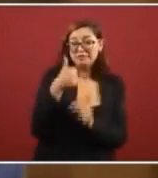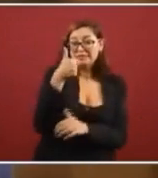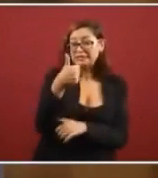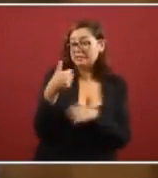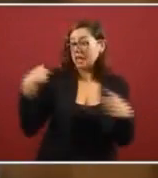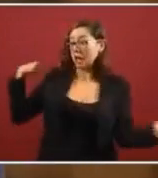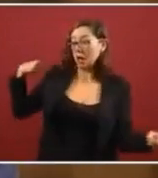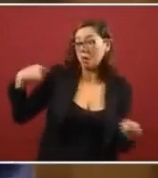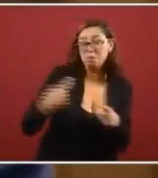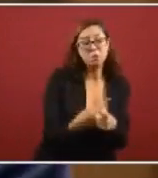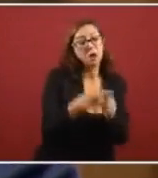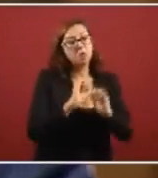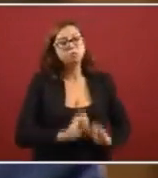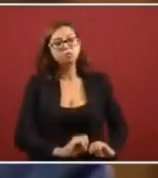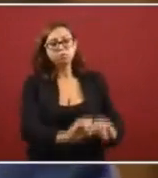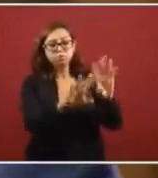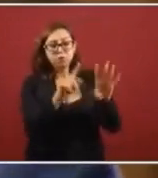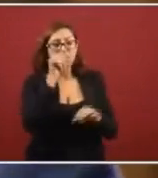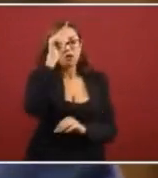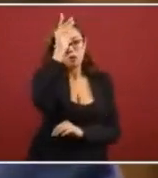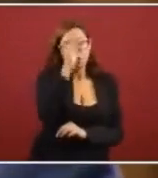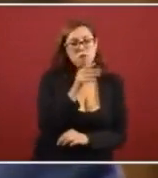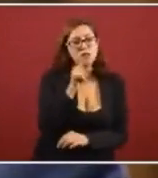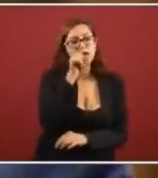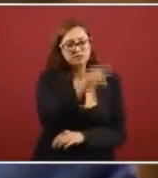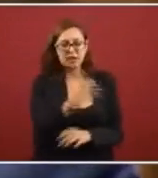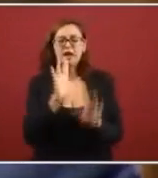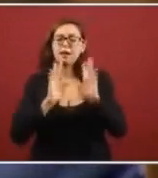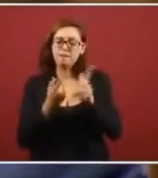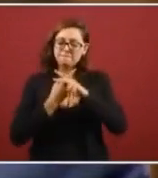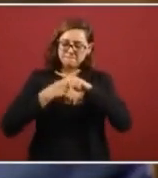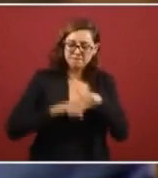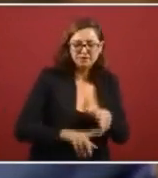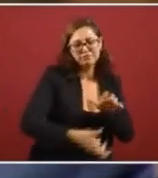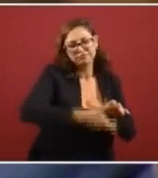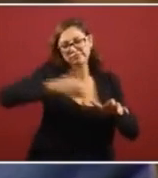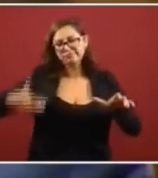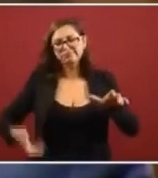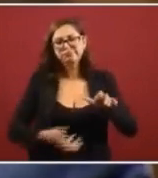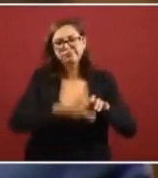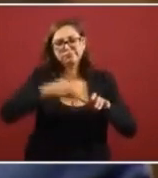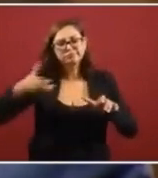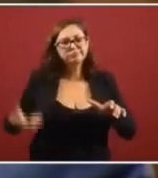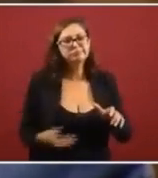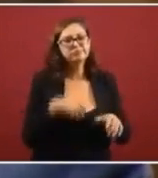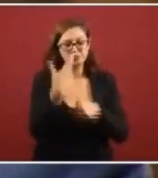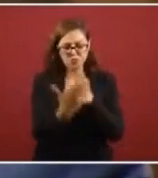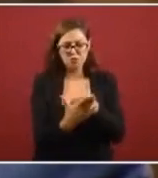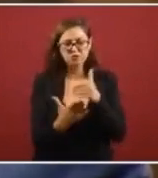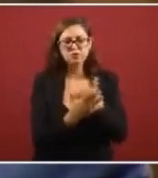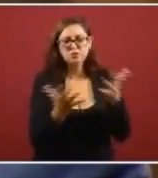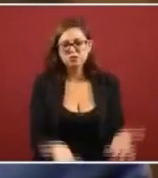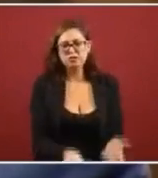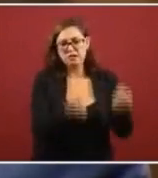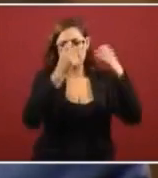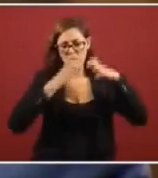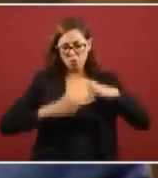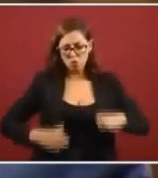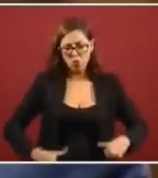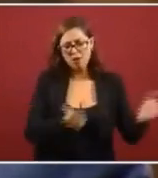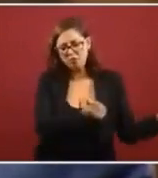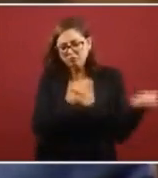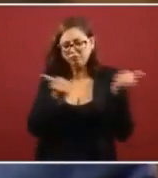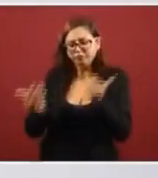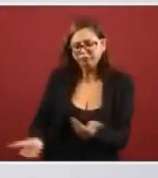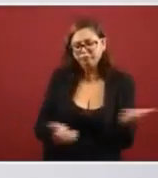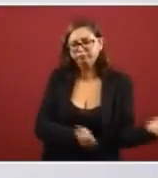that were in the mine in Co wheeler and they've already United